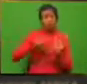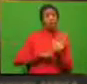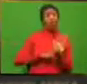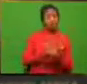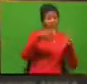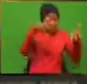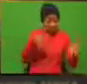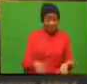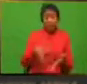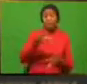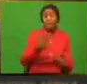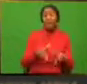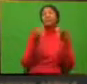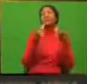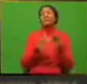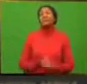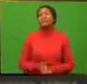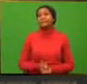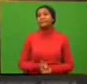this parliament.